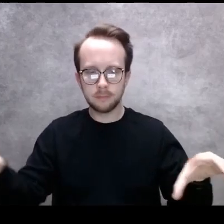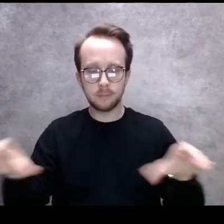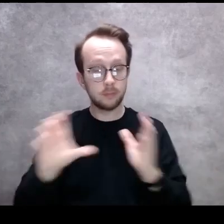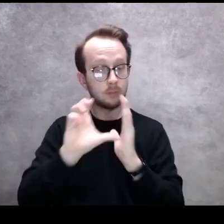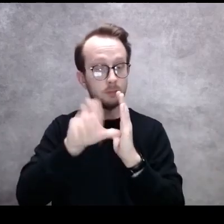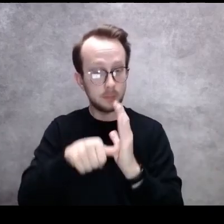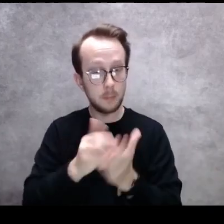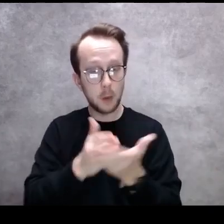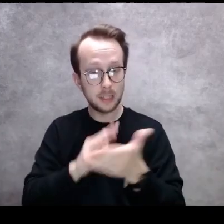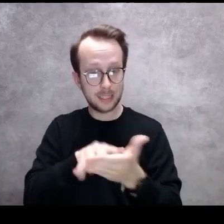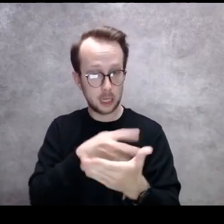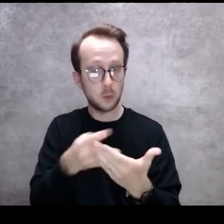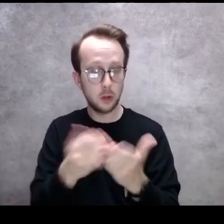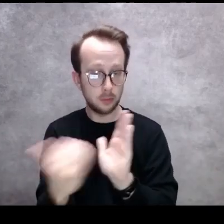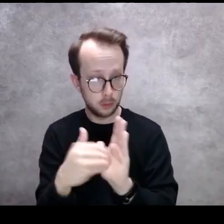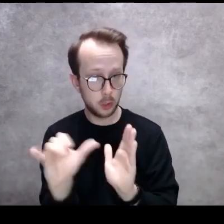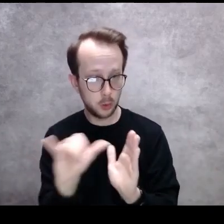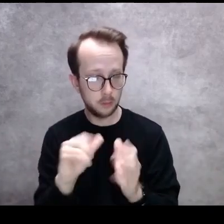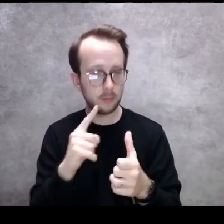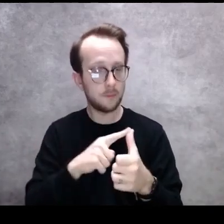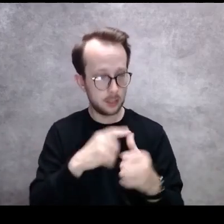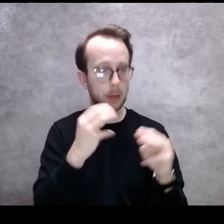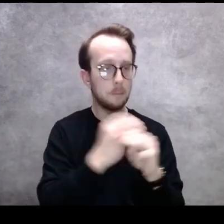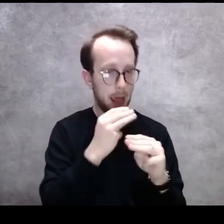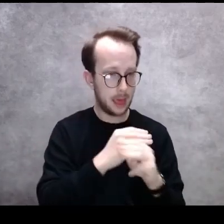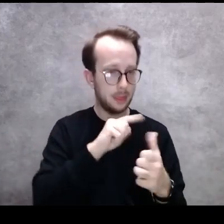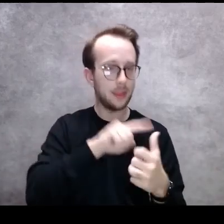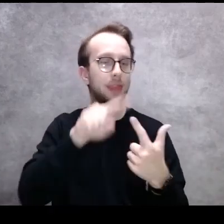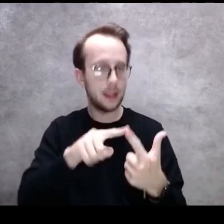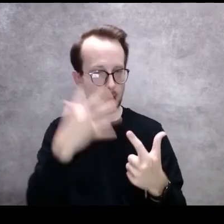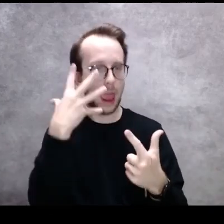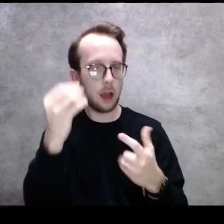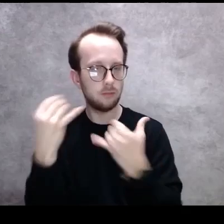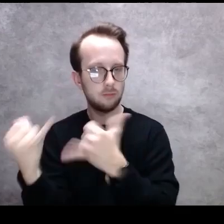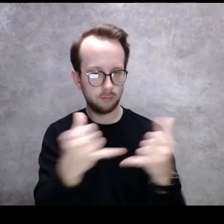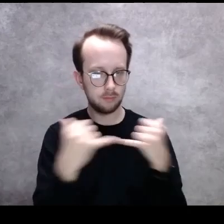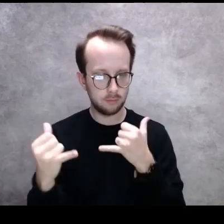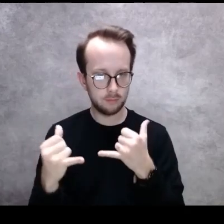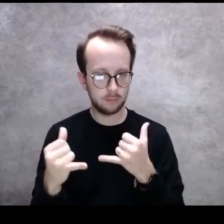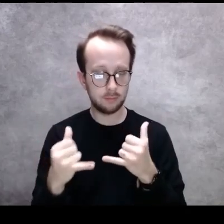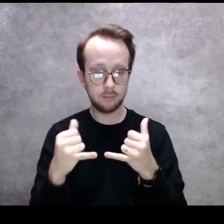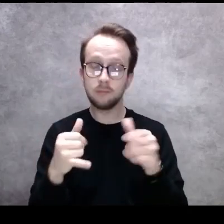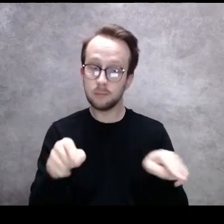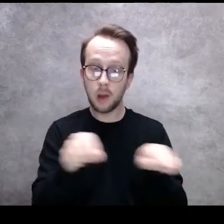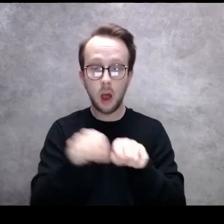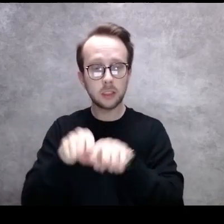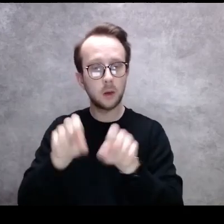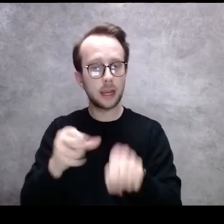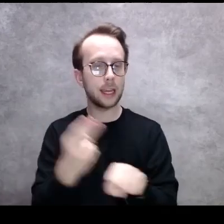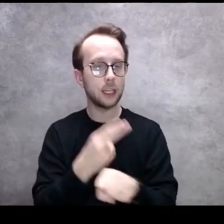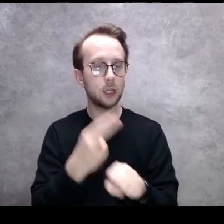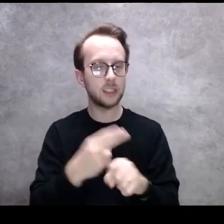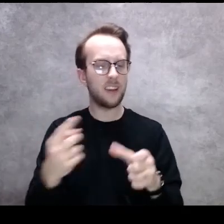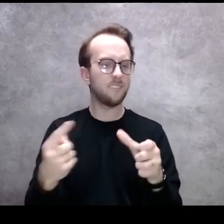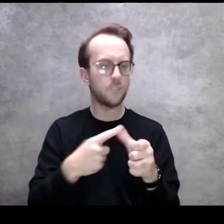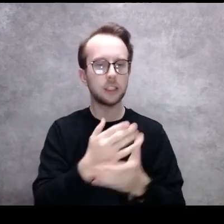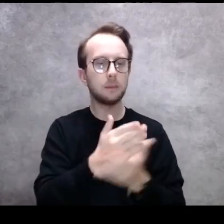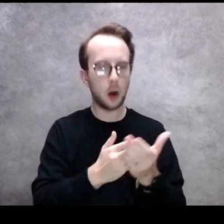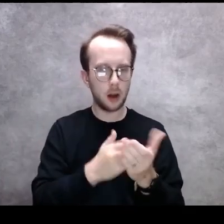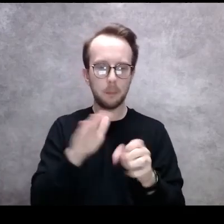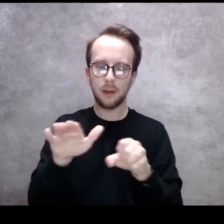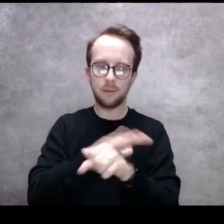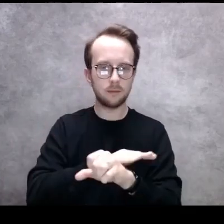as first math work, then recess. A first-then board may also be used as a first step before a full